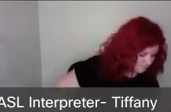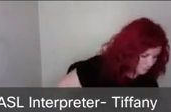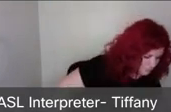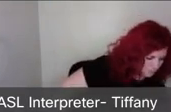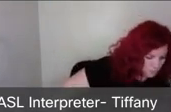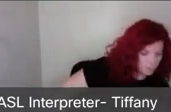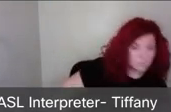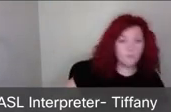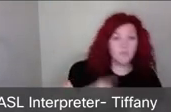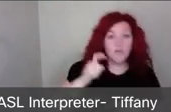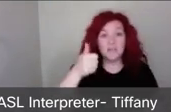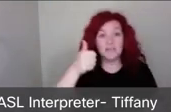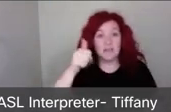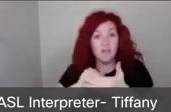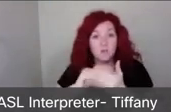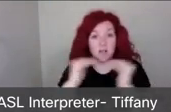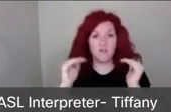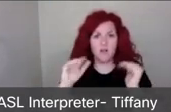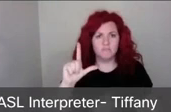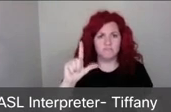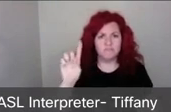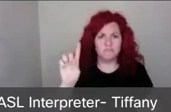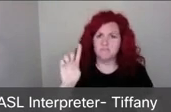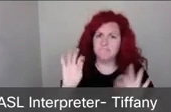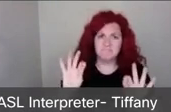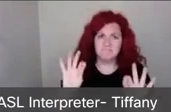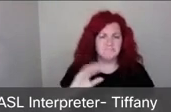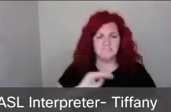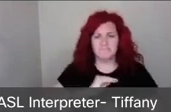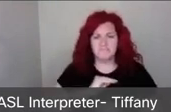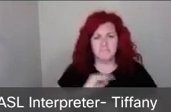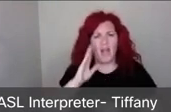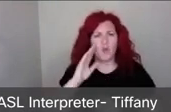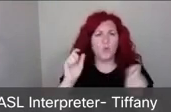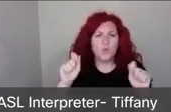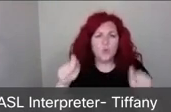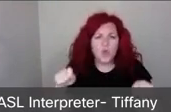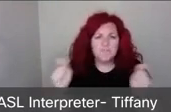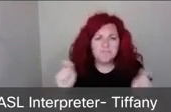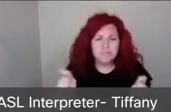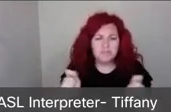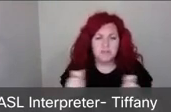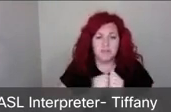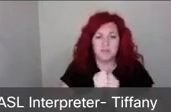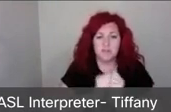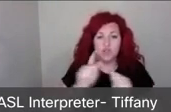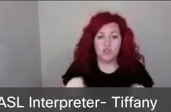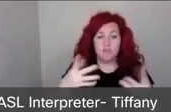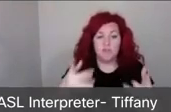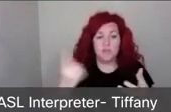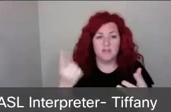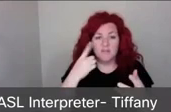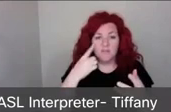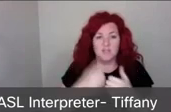level, the legislative map does fairly well. I know there are places where it could be tuned on competitiveness and should provide something for each